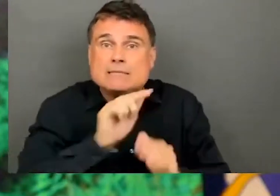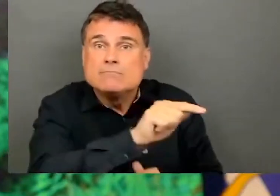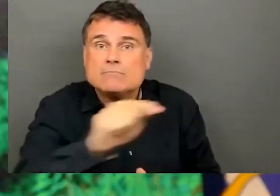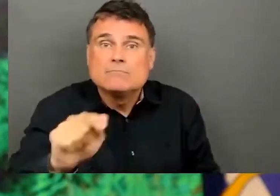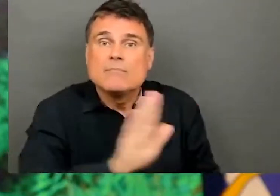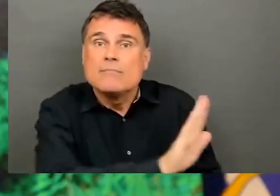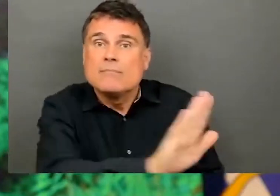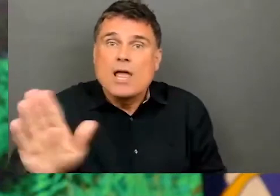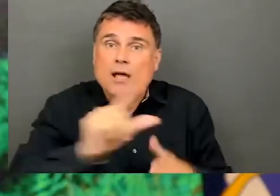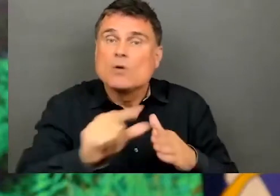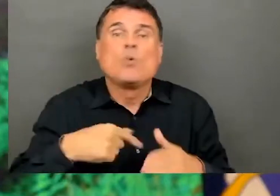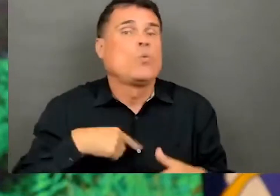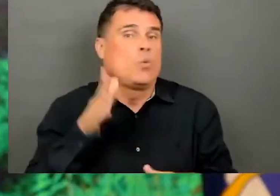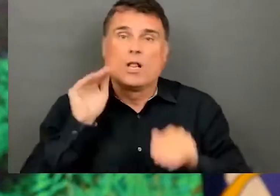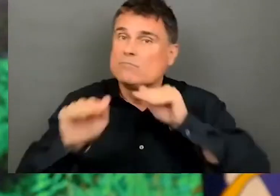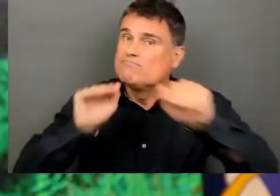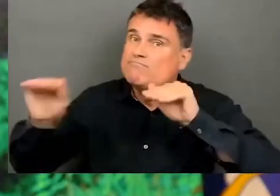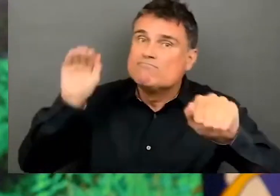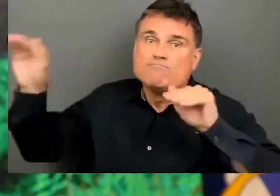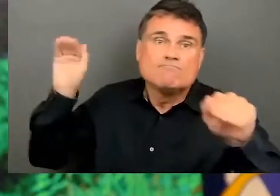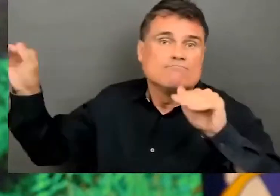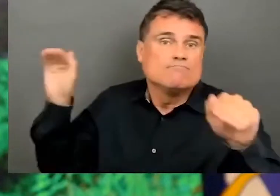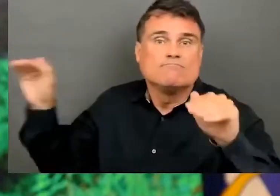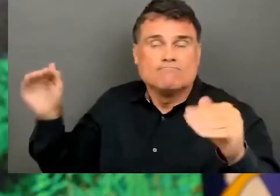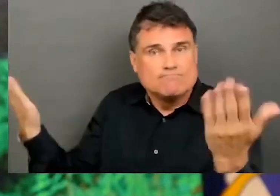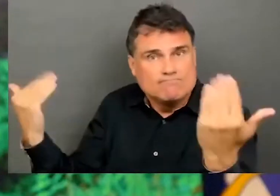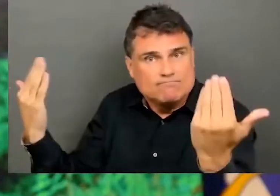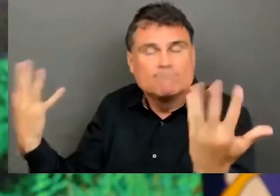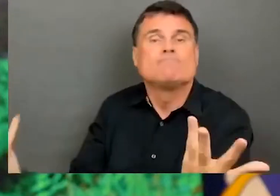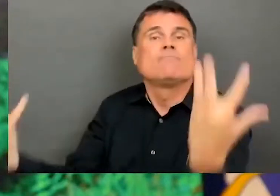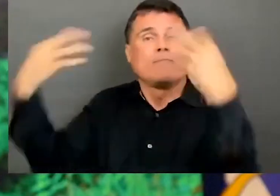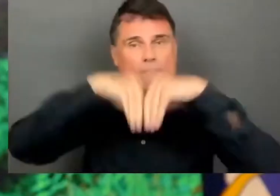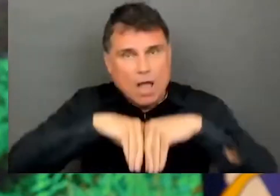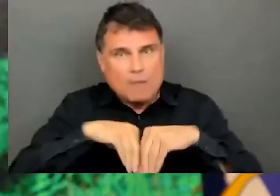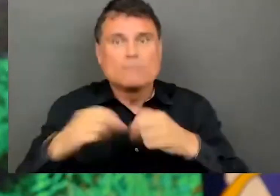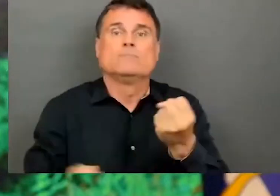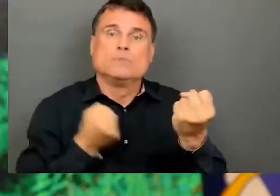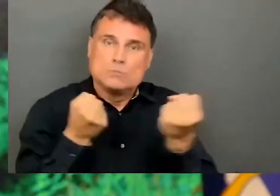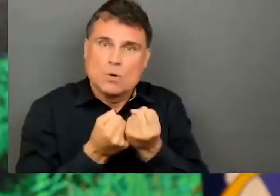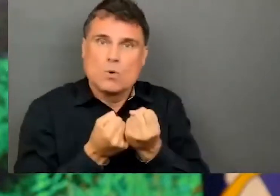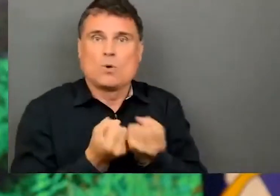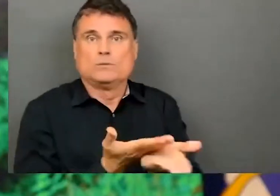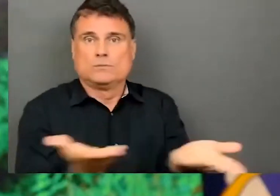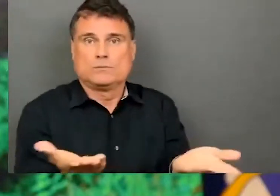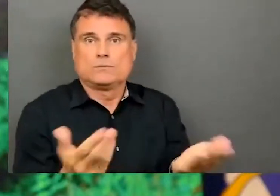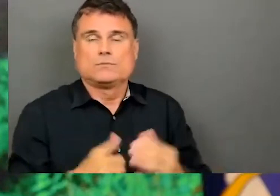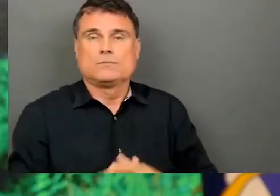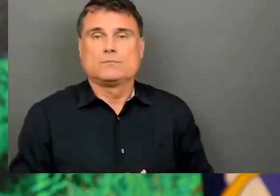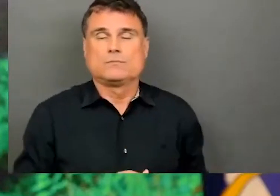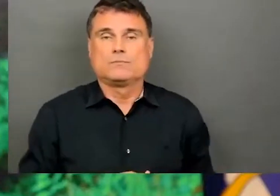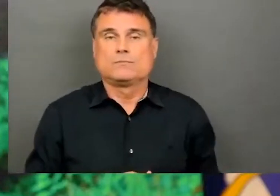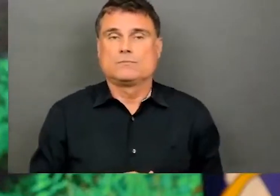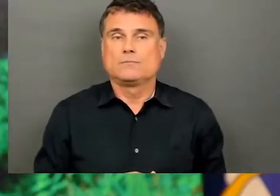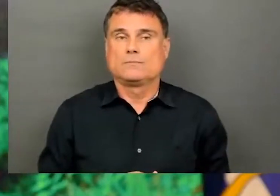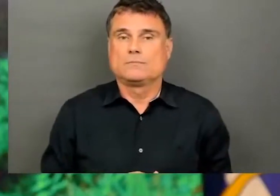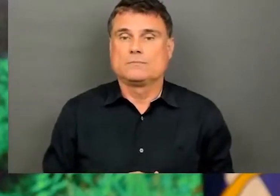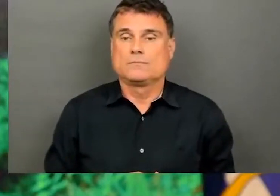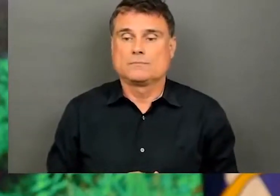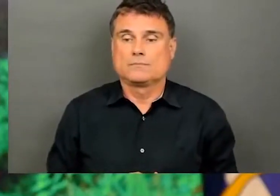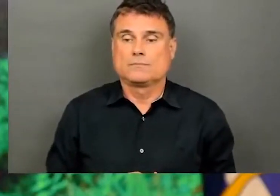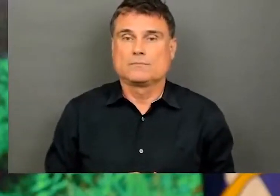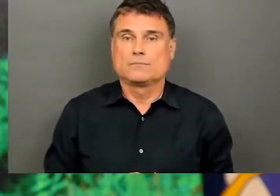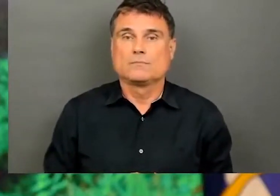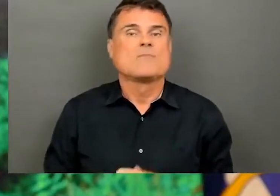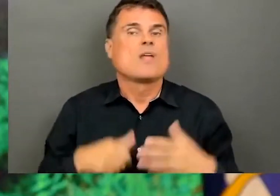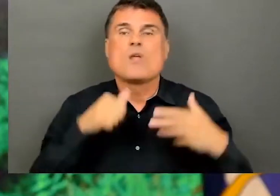doing on removing stigma through things like decriminalization of people who use drugs. The COVID-19 pandemic